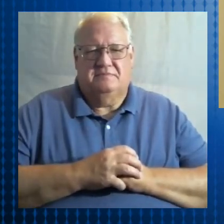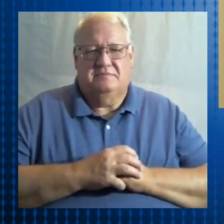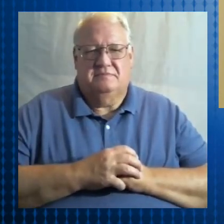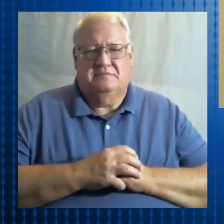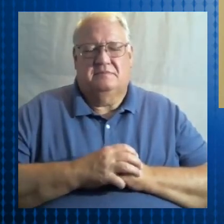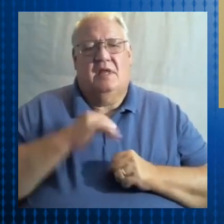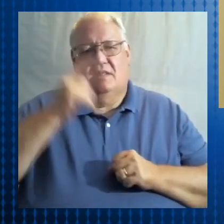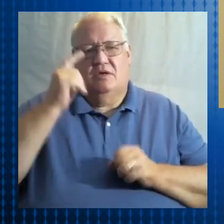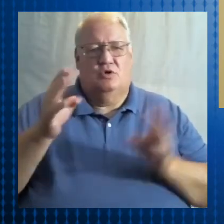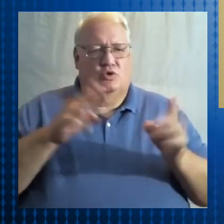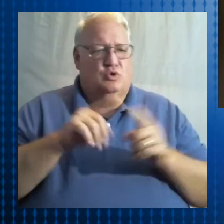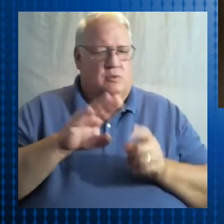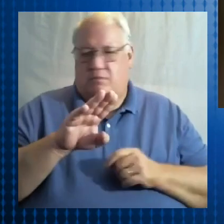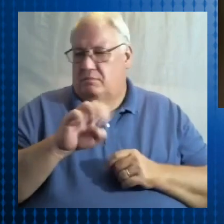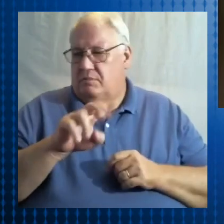I think we go to Beverly now.